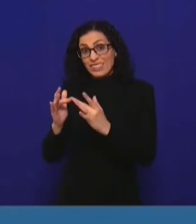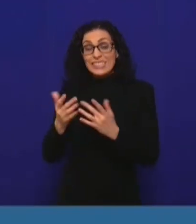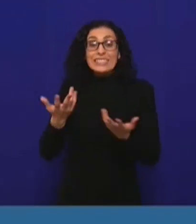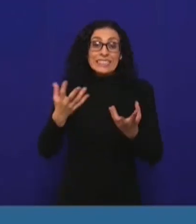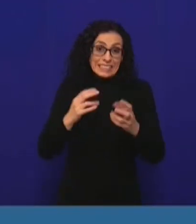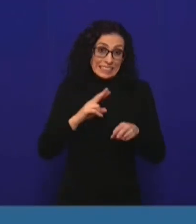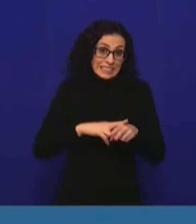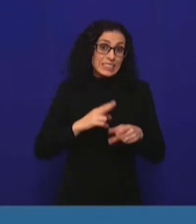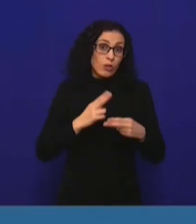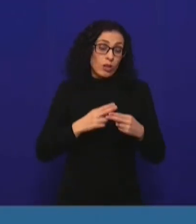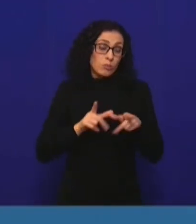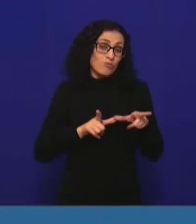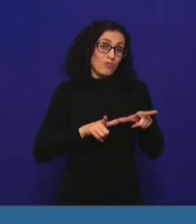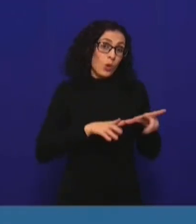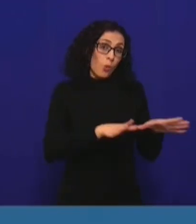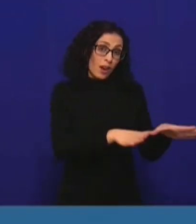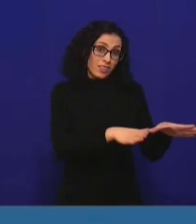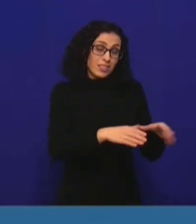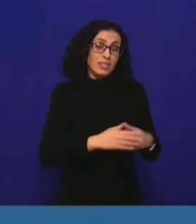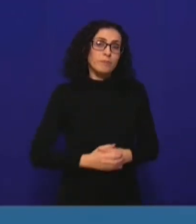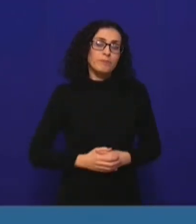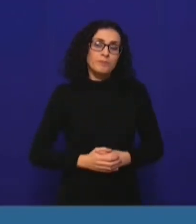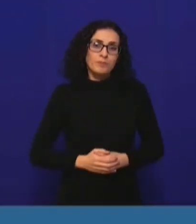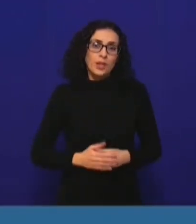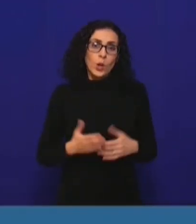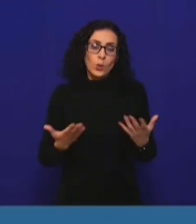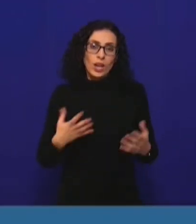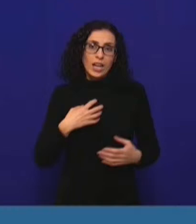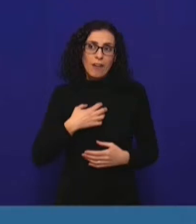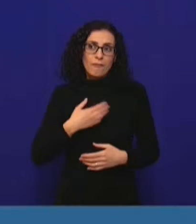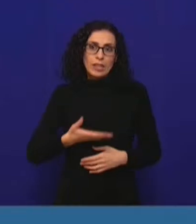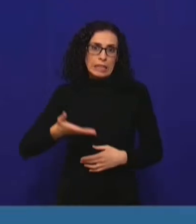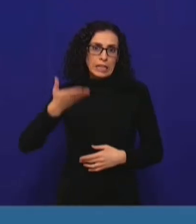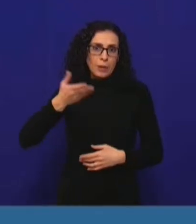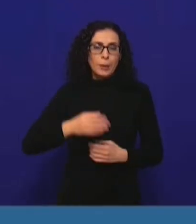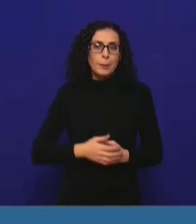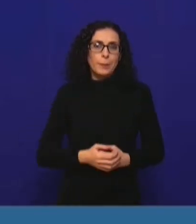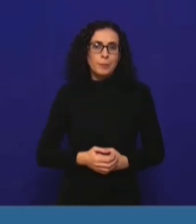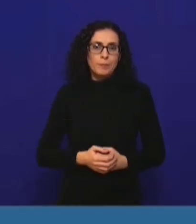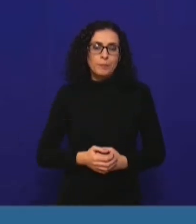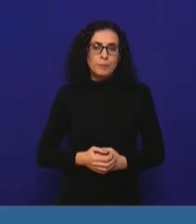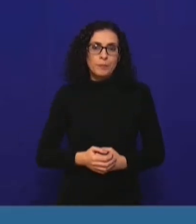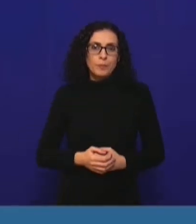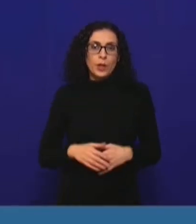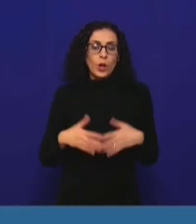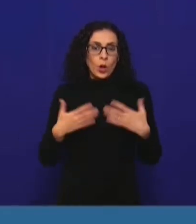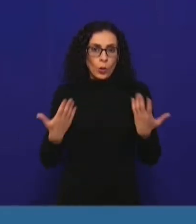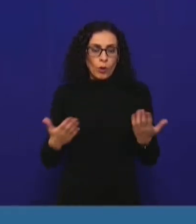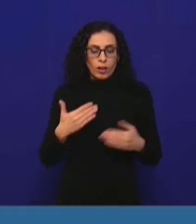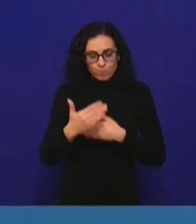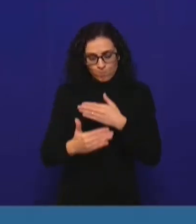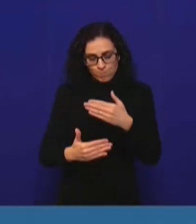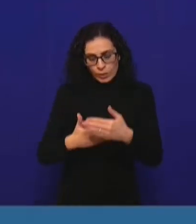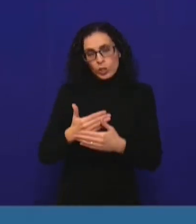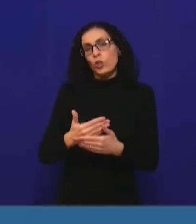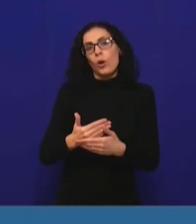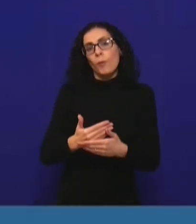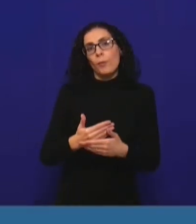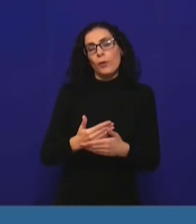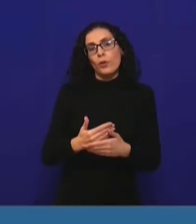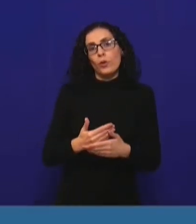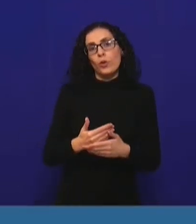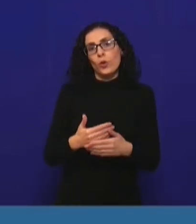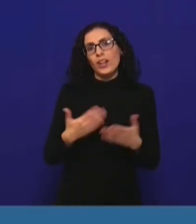qegħdin jitpoġġew f'kwarantina. Allura l-impatt hemmhekk qiegħed ikun hemmhekk. U għalhekk aħna inkomplu dejjem naġġornaw